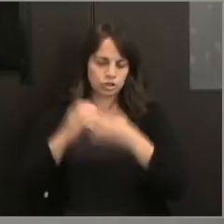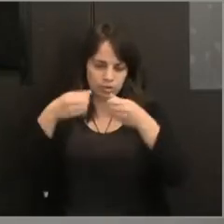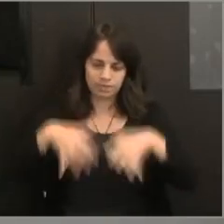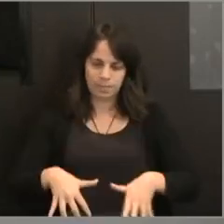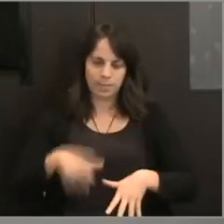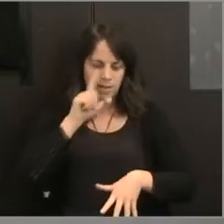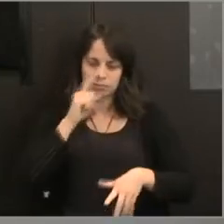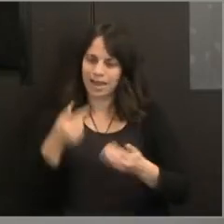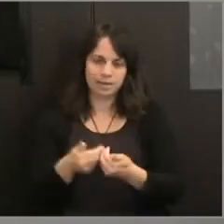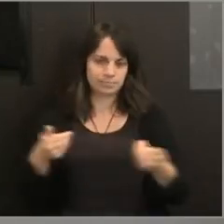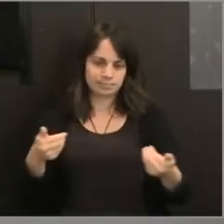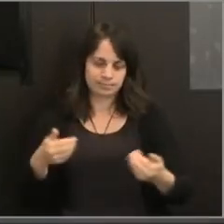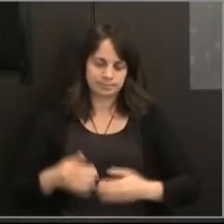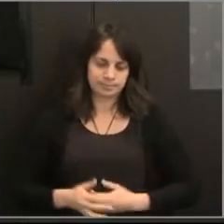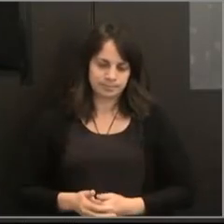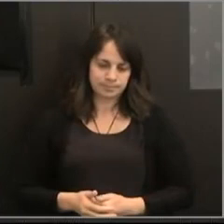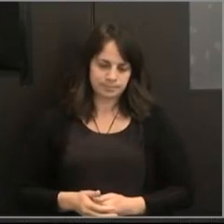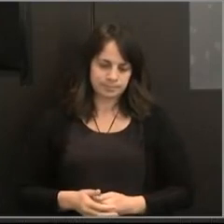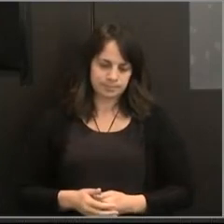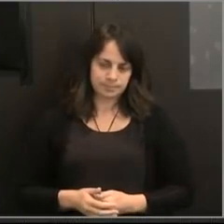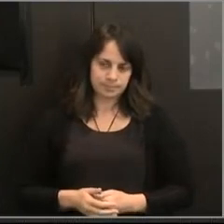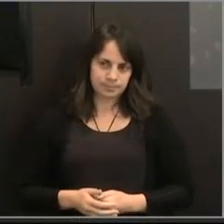Kia ora. Kia ora, thank you.